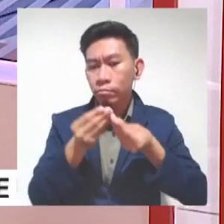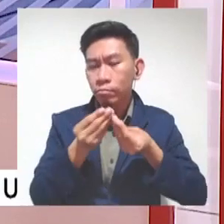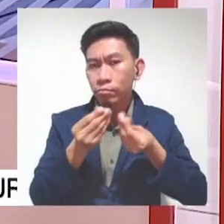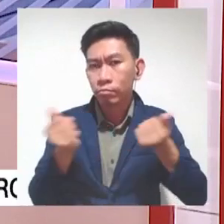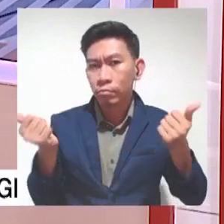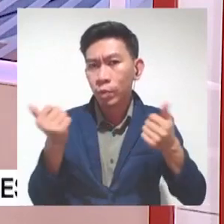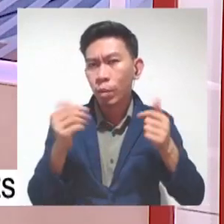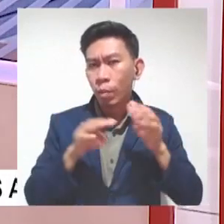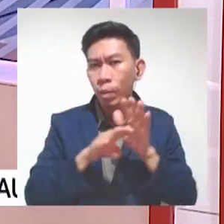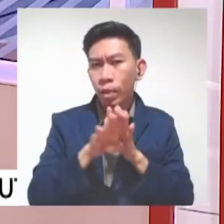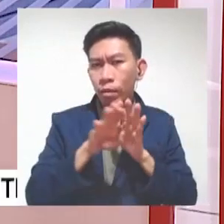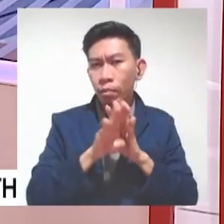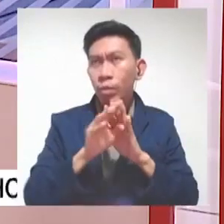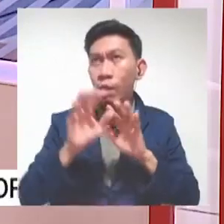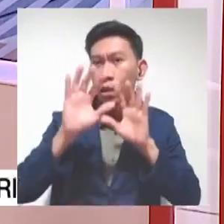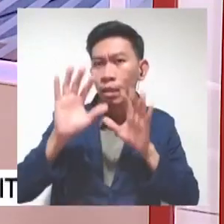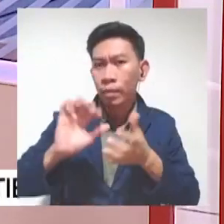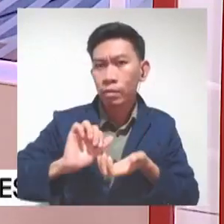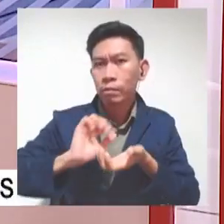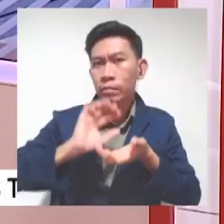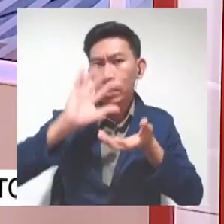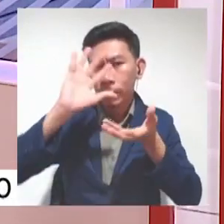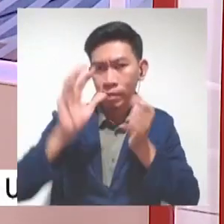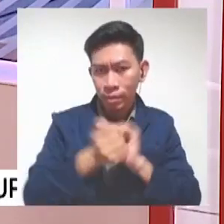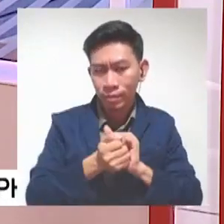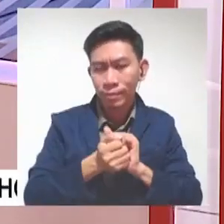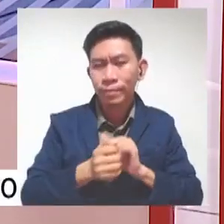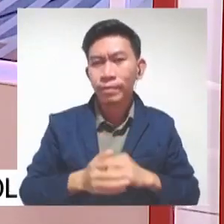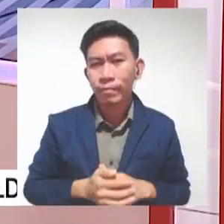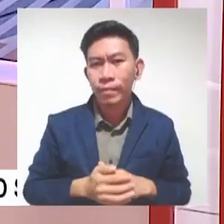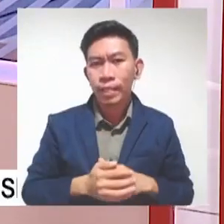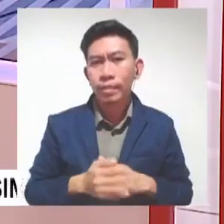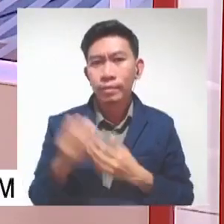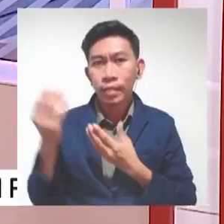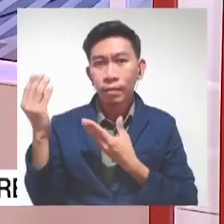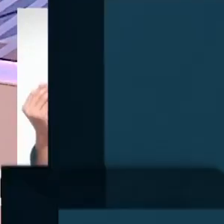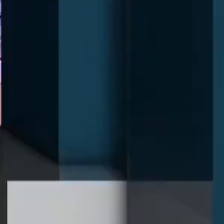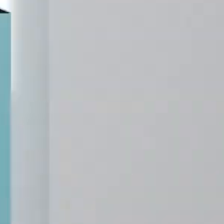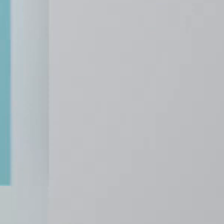us a preview of Biden's upcoming meetings on the sideline of the U.N. summit.